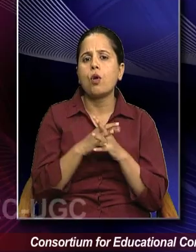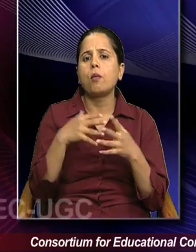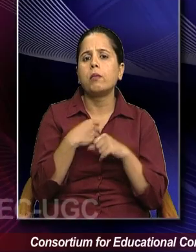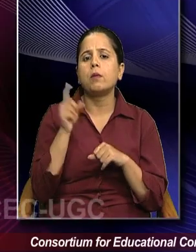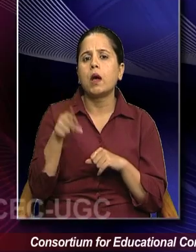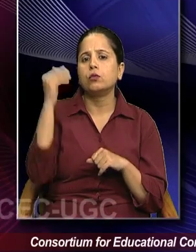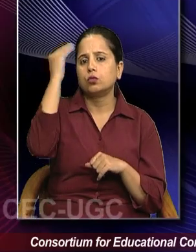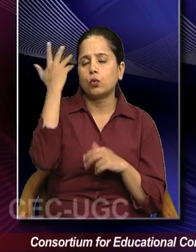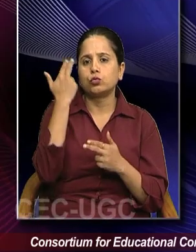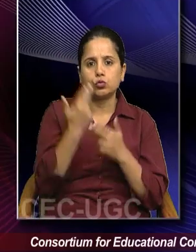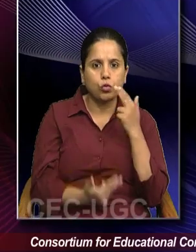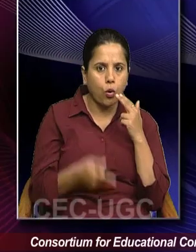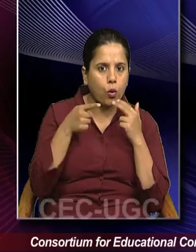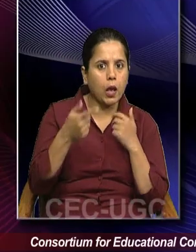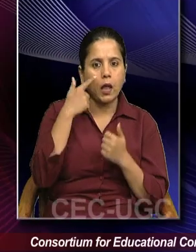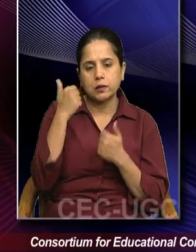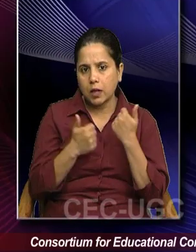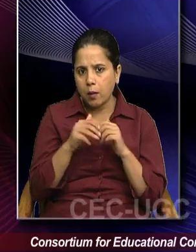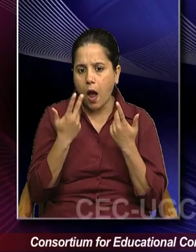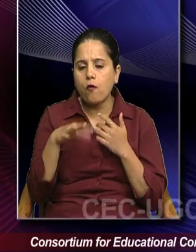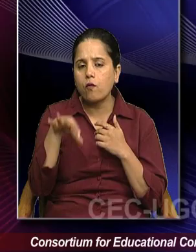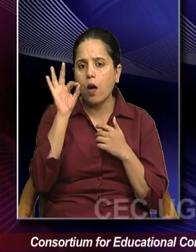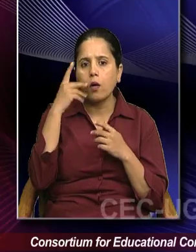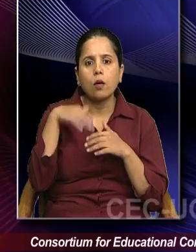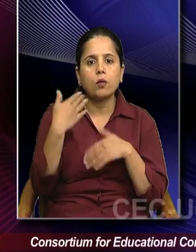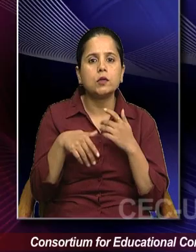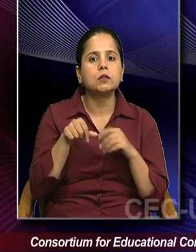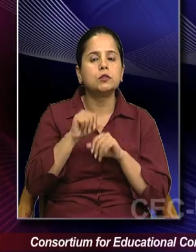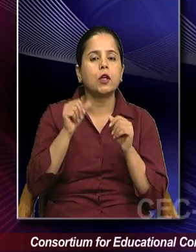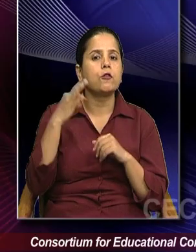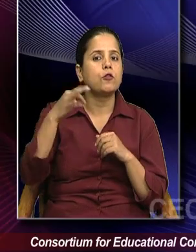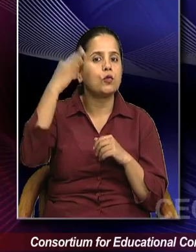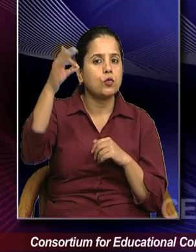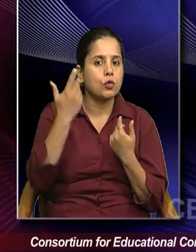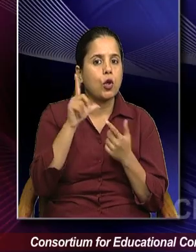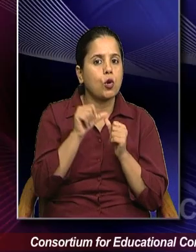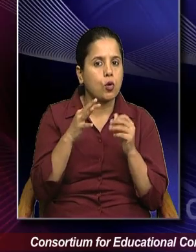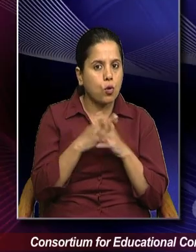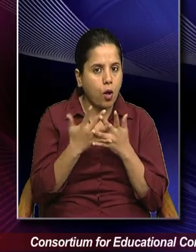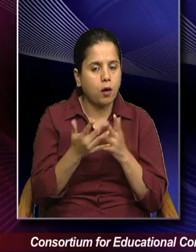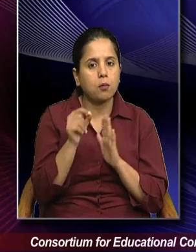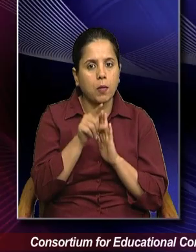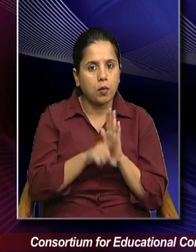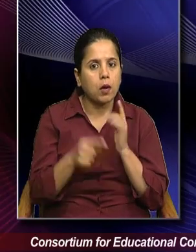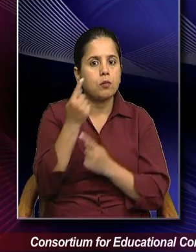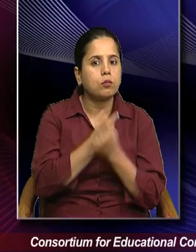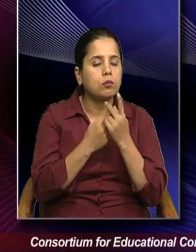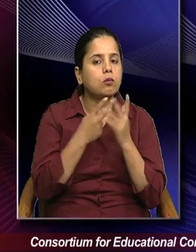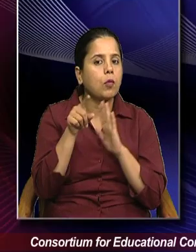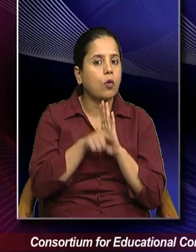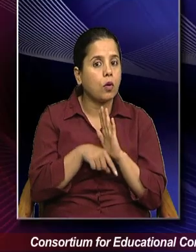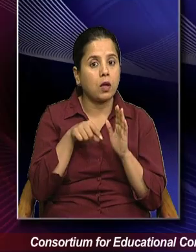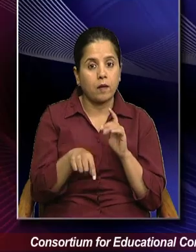know story, examining how the findings could shape future legislation and public policy.